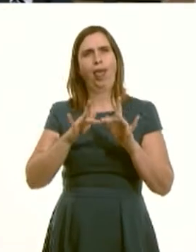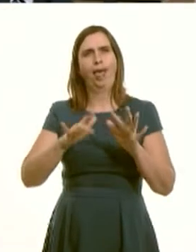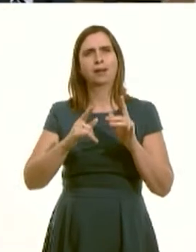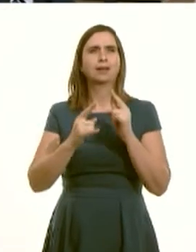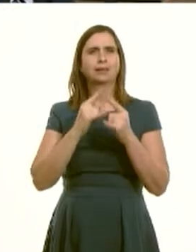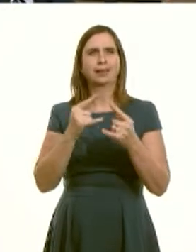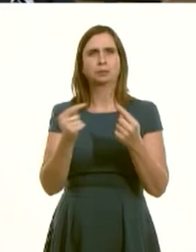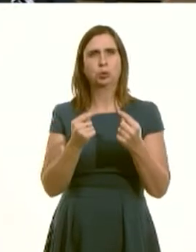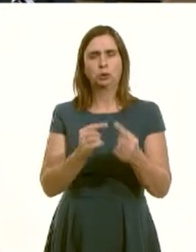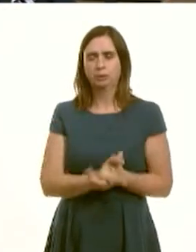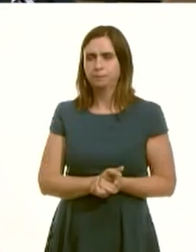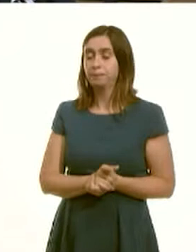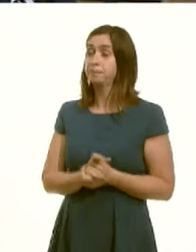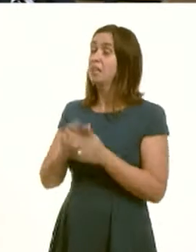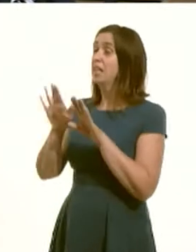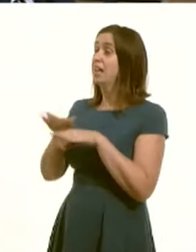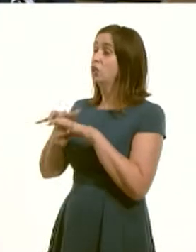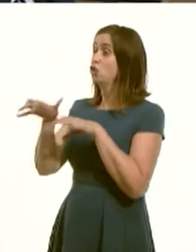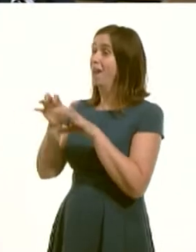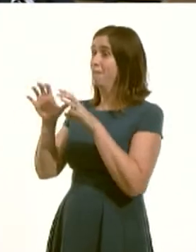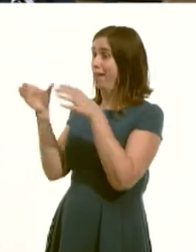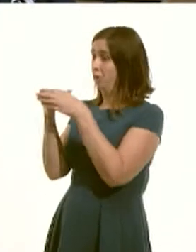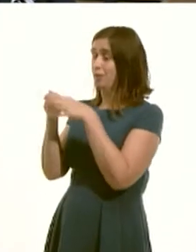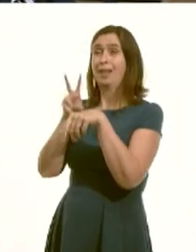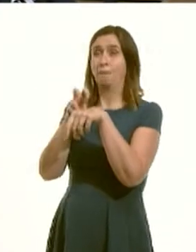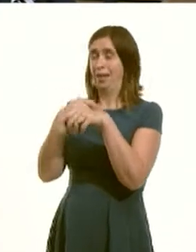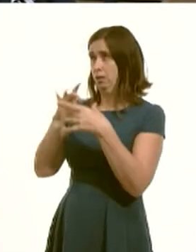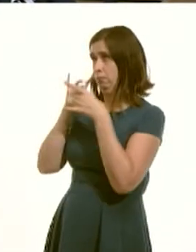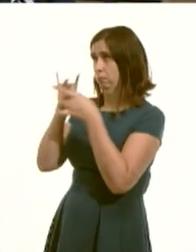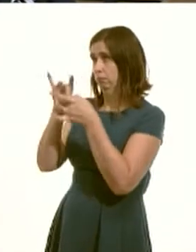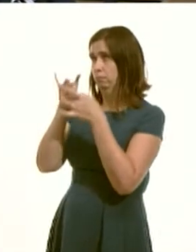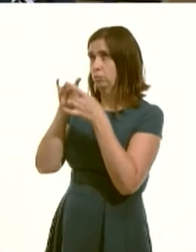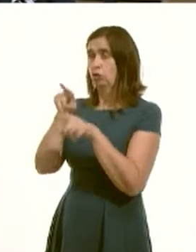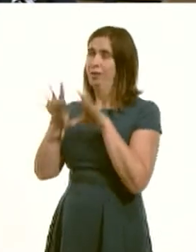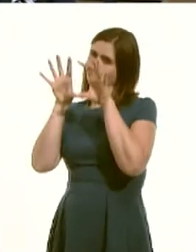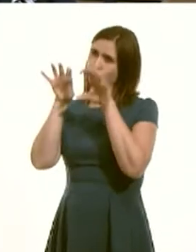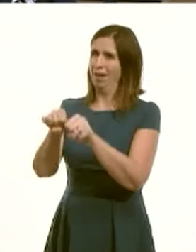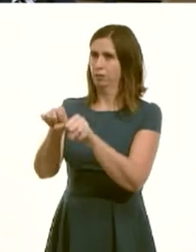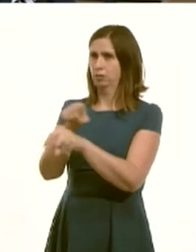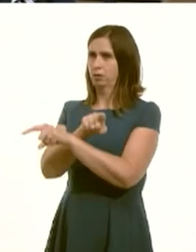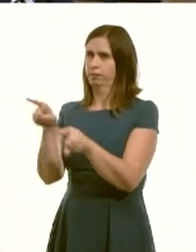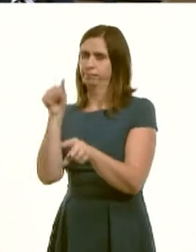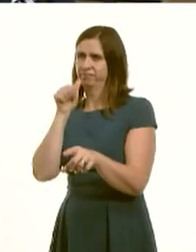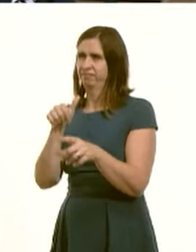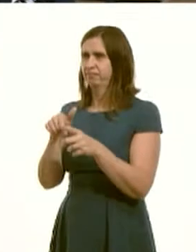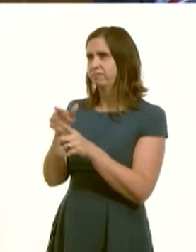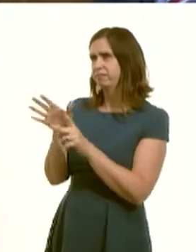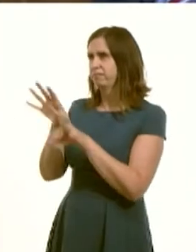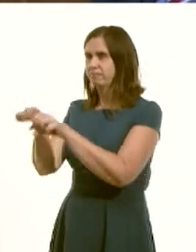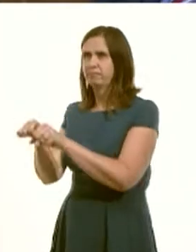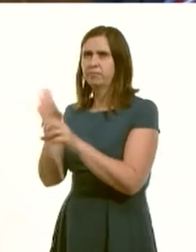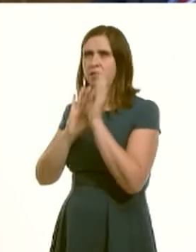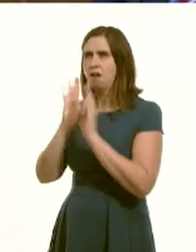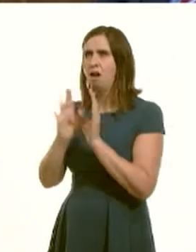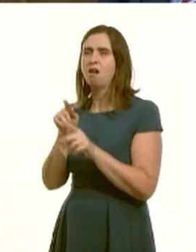continue to work with the National Crime Agency and the police to target and arrest perpetrators of online sexual abuse as part of national and